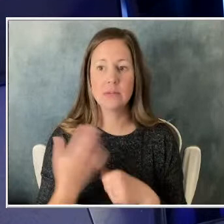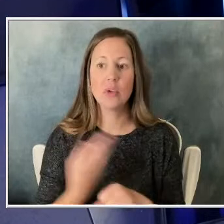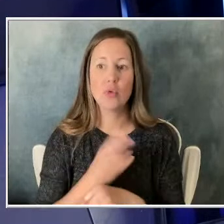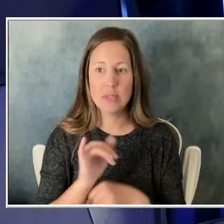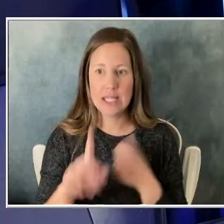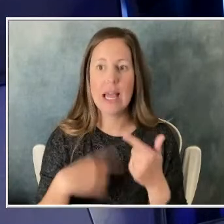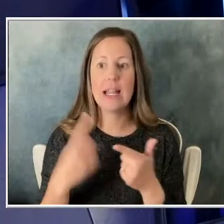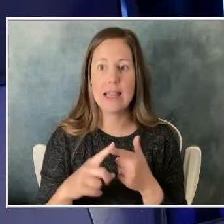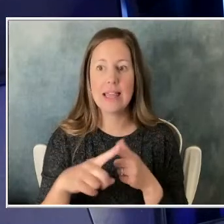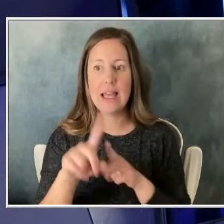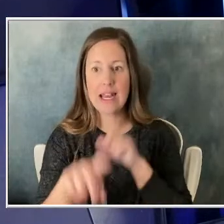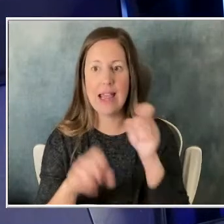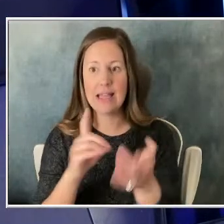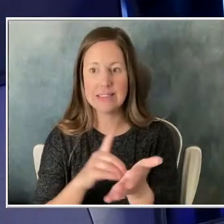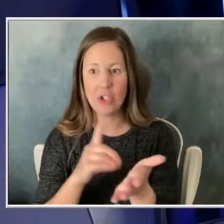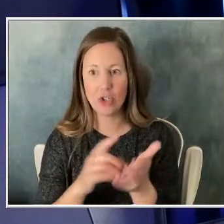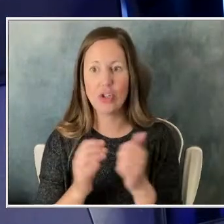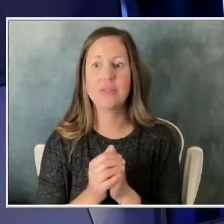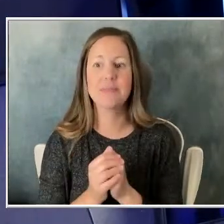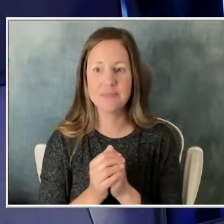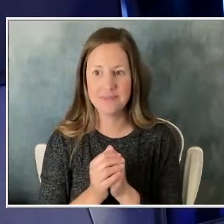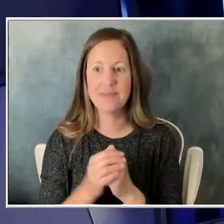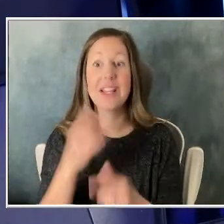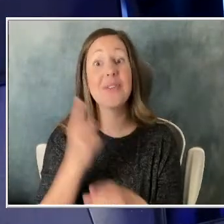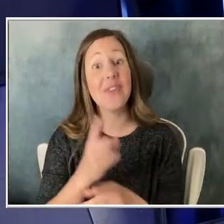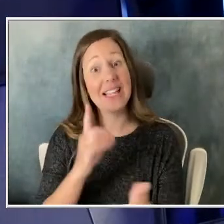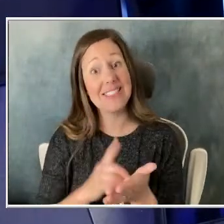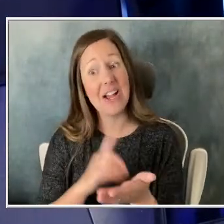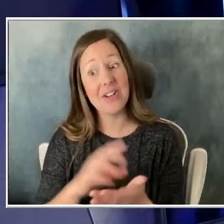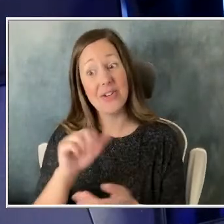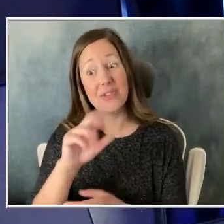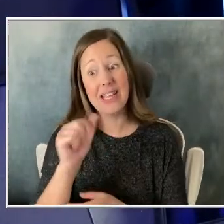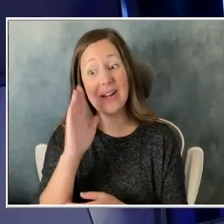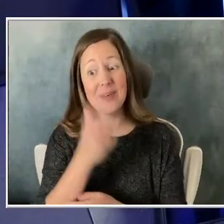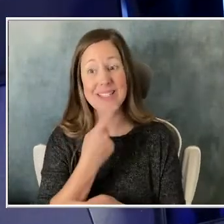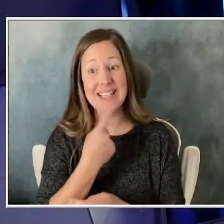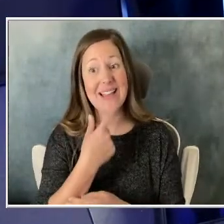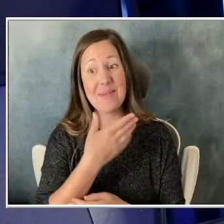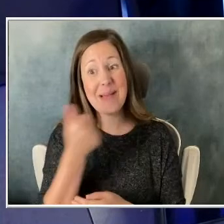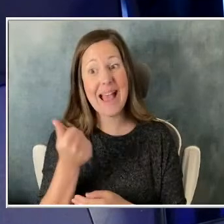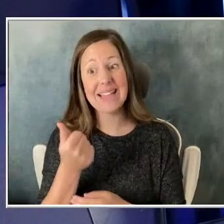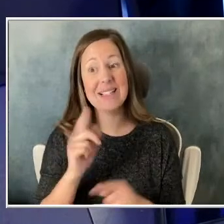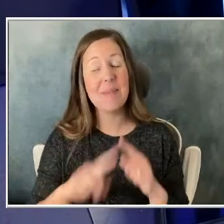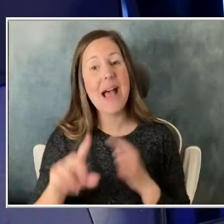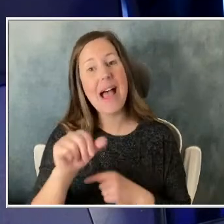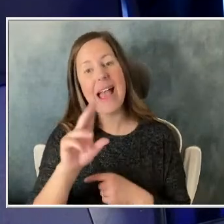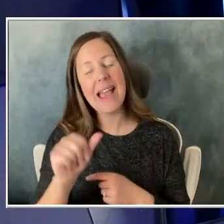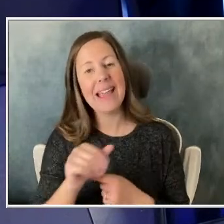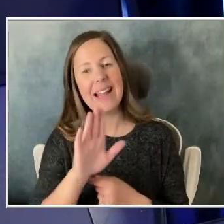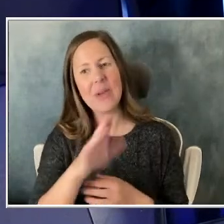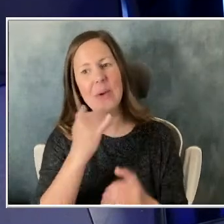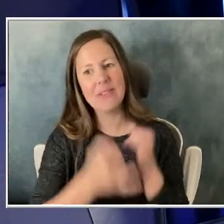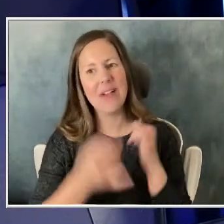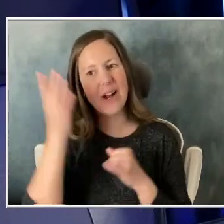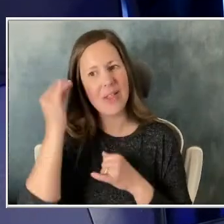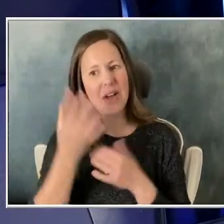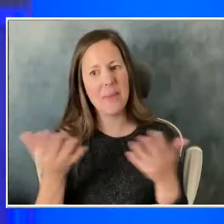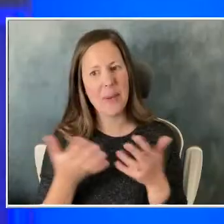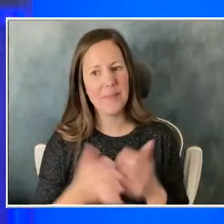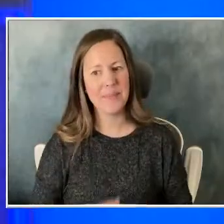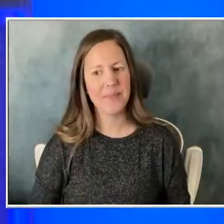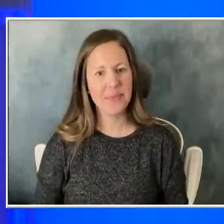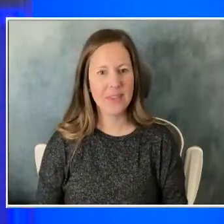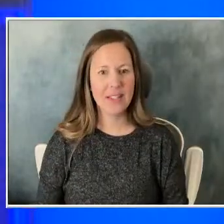doctors, the right doctors, as Anna would say. These are the best. Absolutely. And what do you want folks to take away from your story? Well,